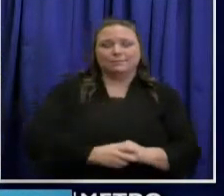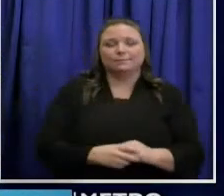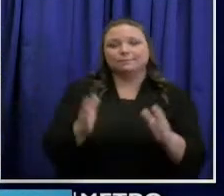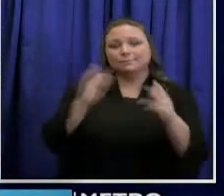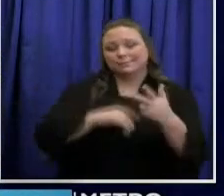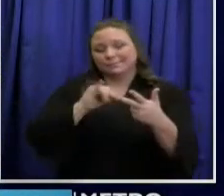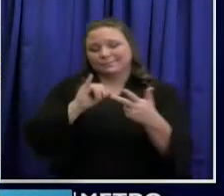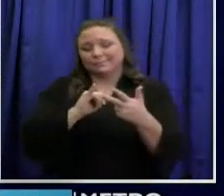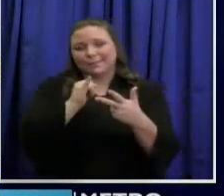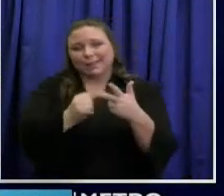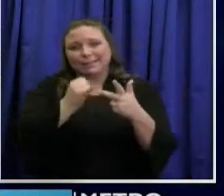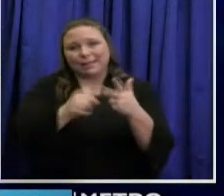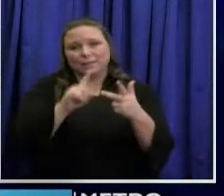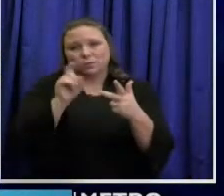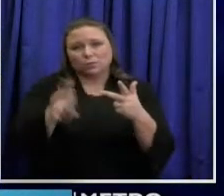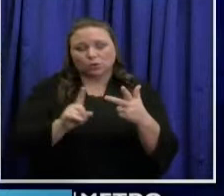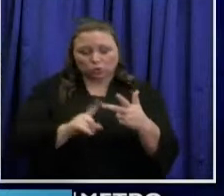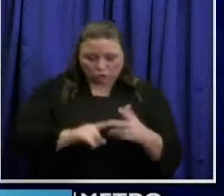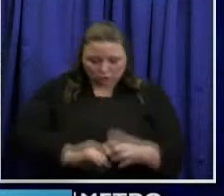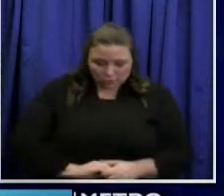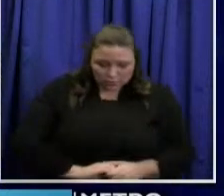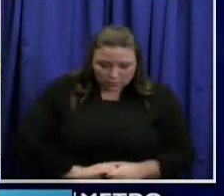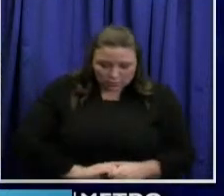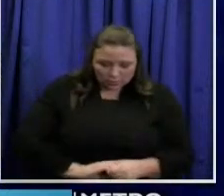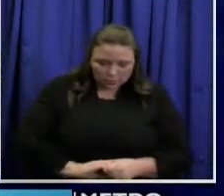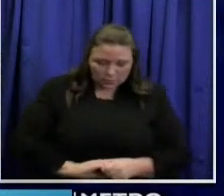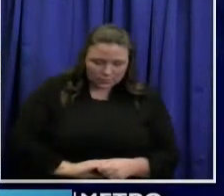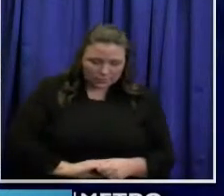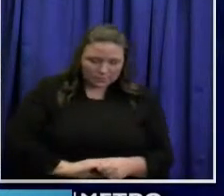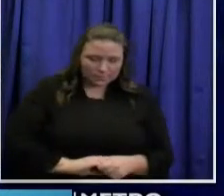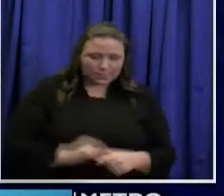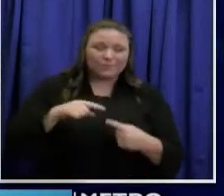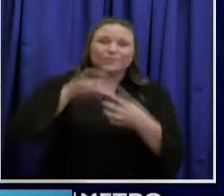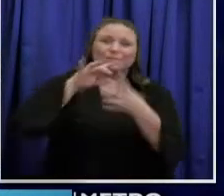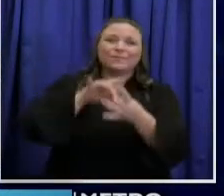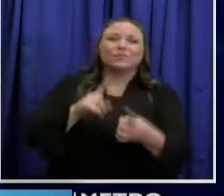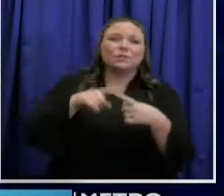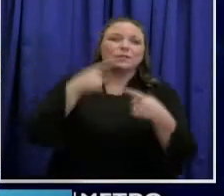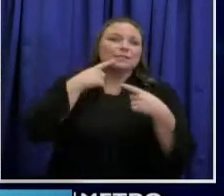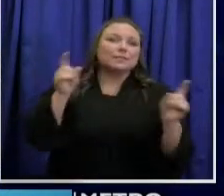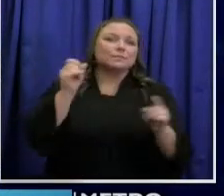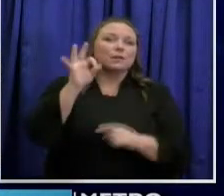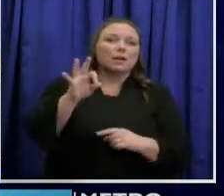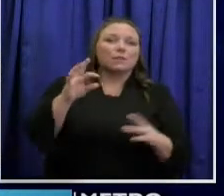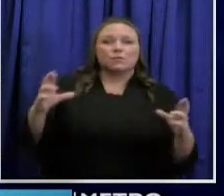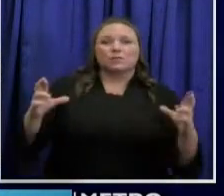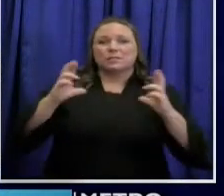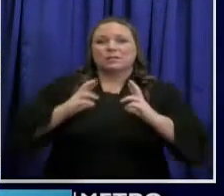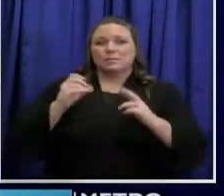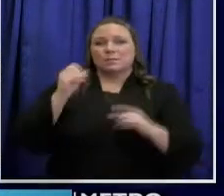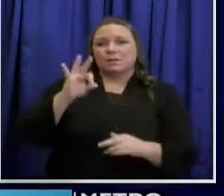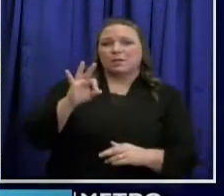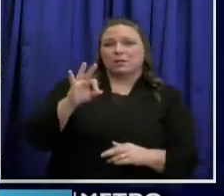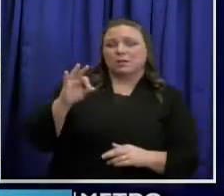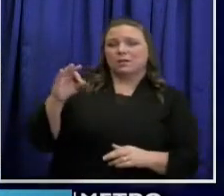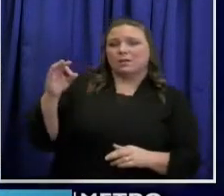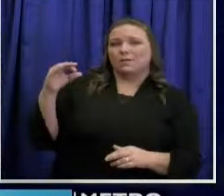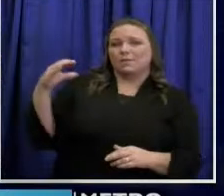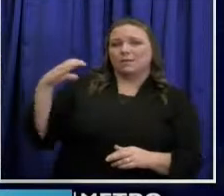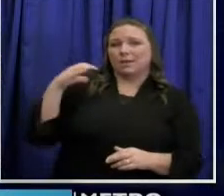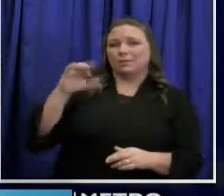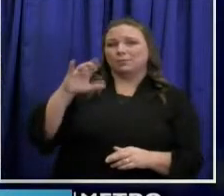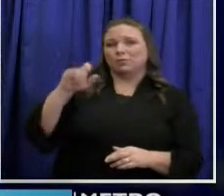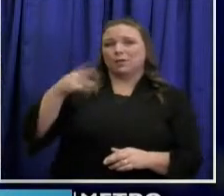question, also, this is in regard to the announcement of the retirement of Captain Reinbold